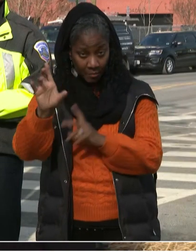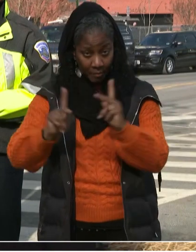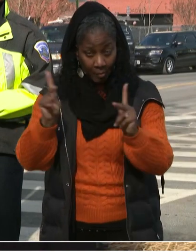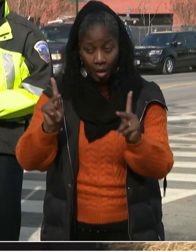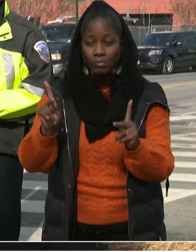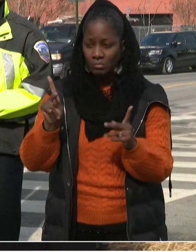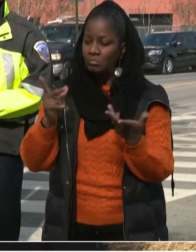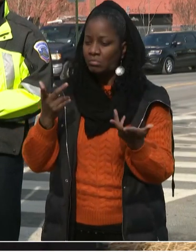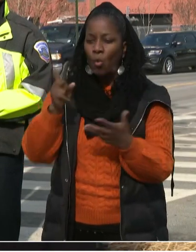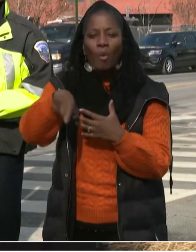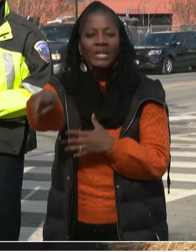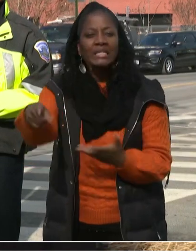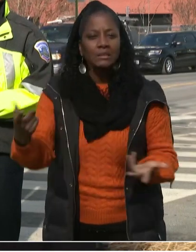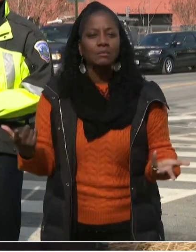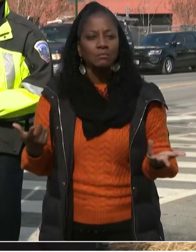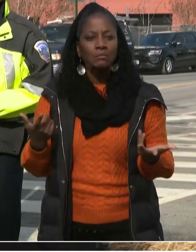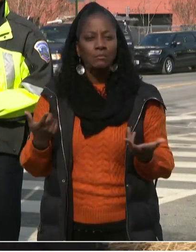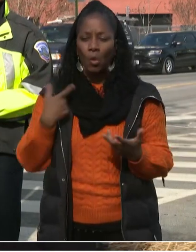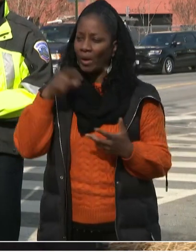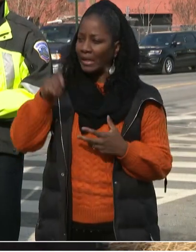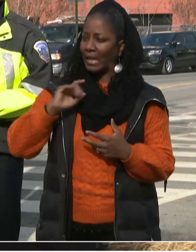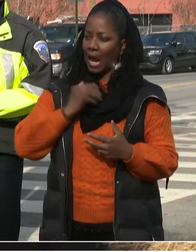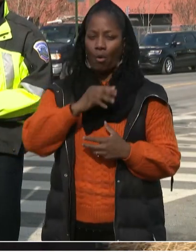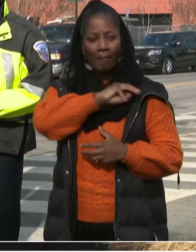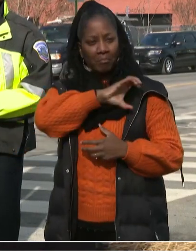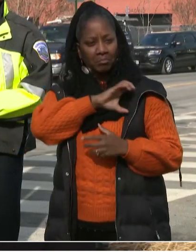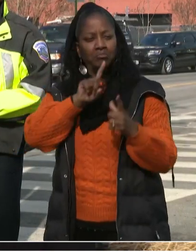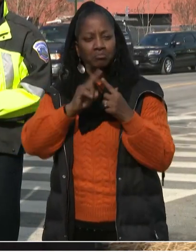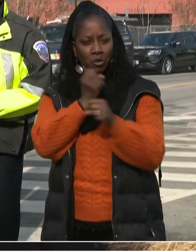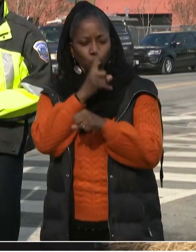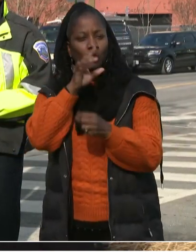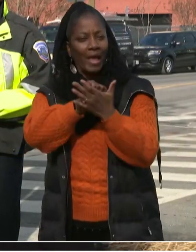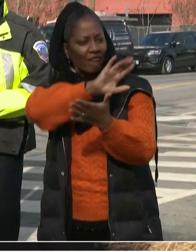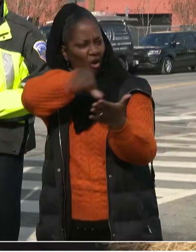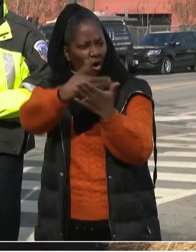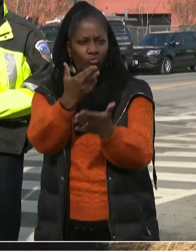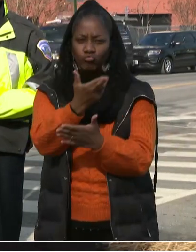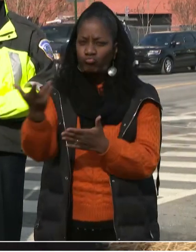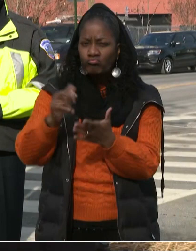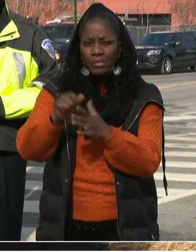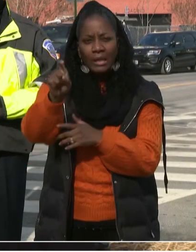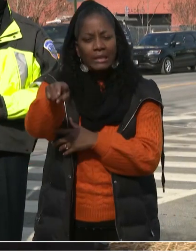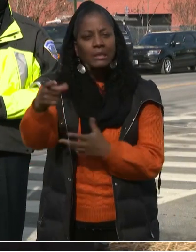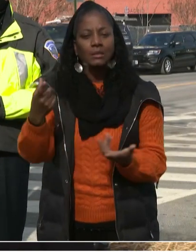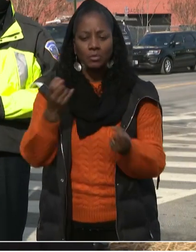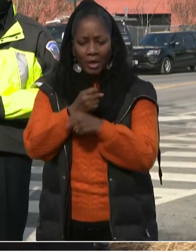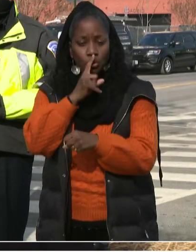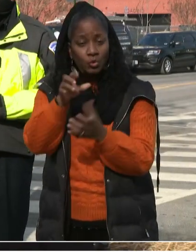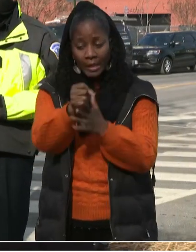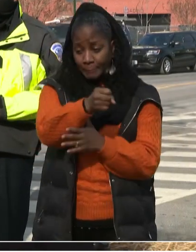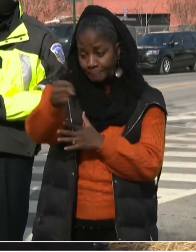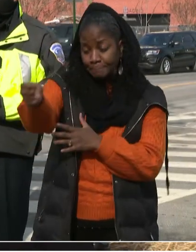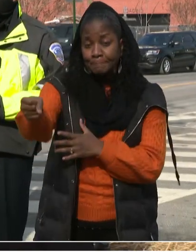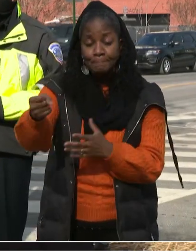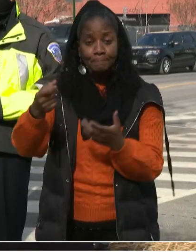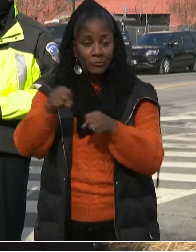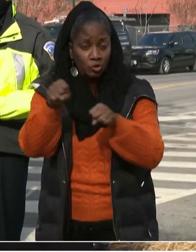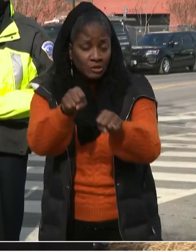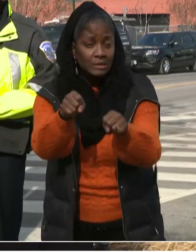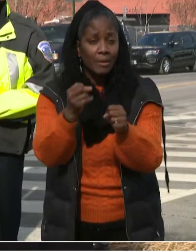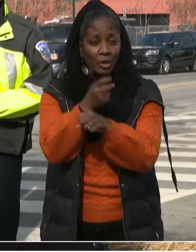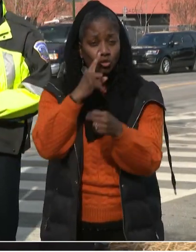need. We need our Metropolitan Police Department to have all of the resources they need to deploy strategically